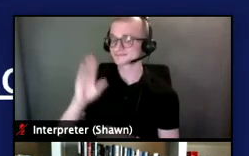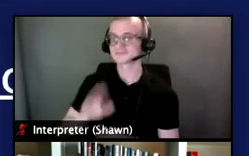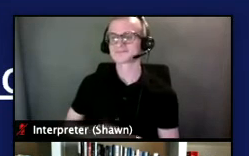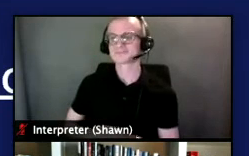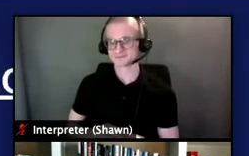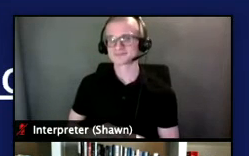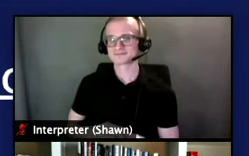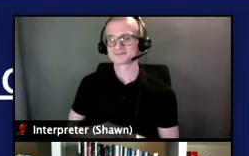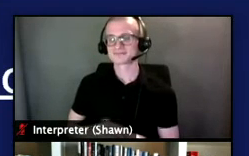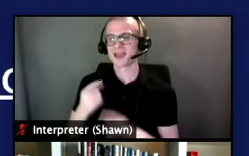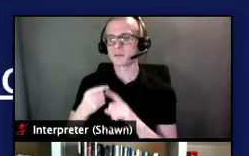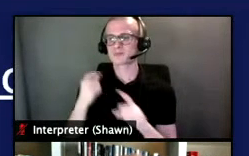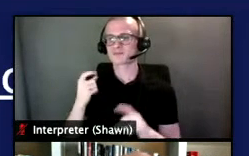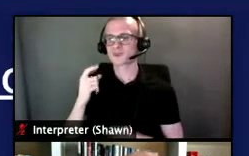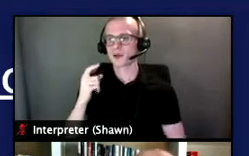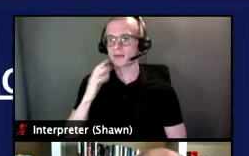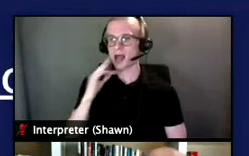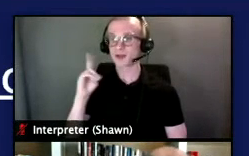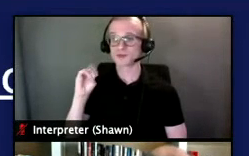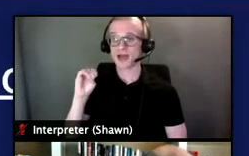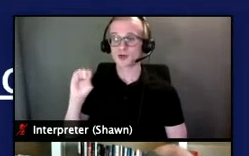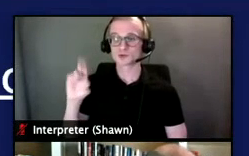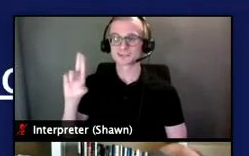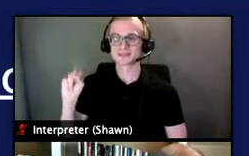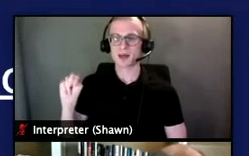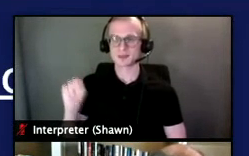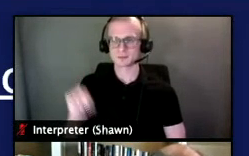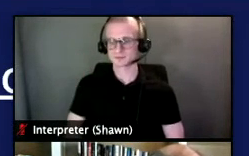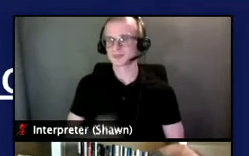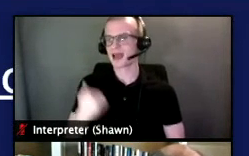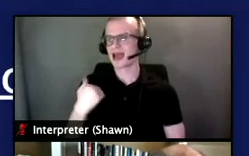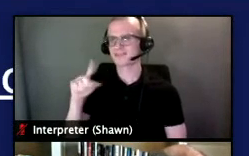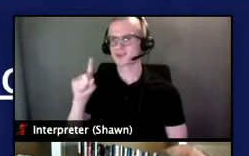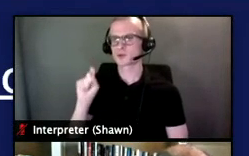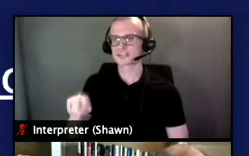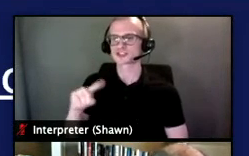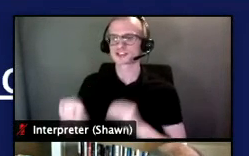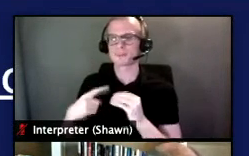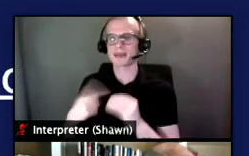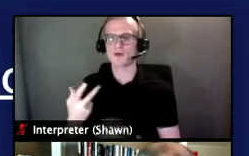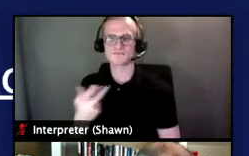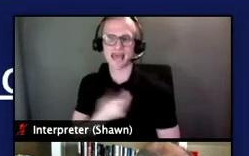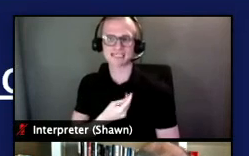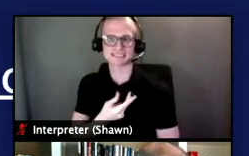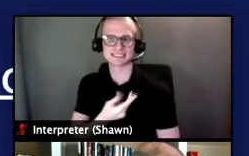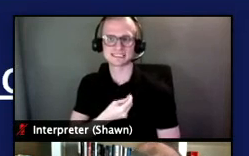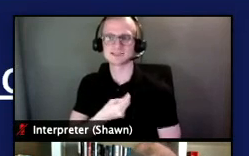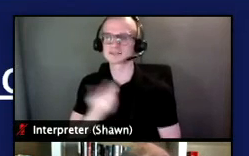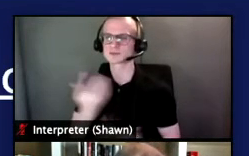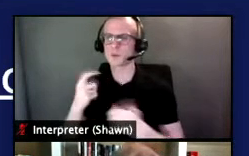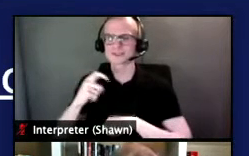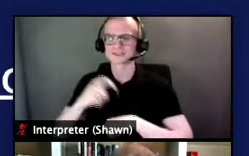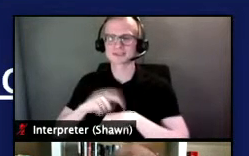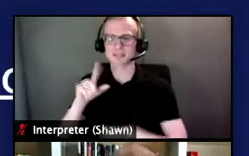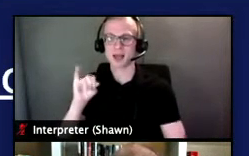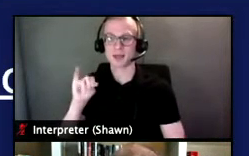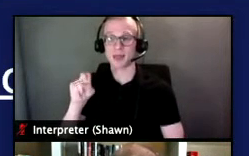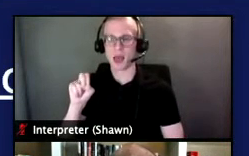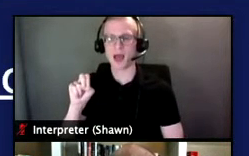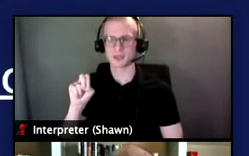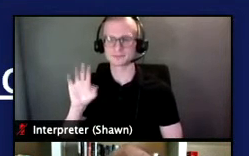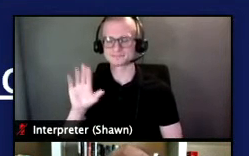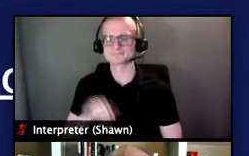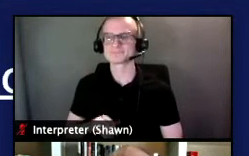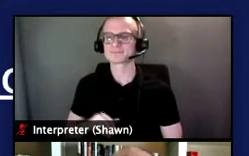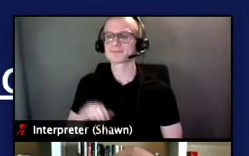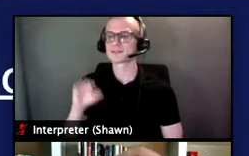Ingold from the Colorado Sun. I had a question about vaccines and sort of the timeline that we're thinking about here. Dr.